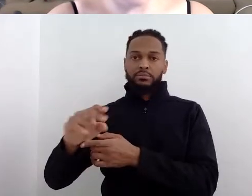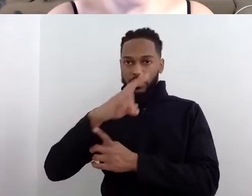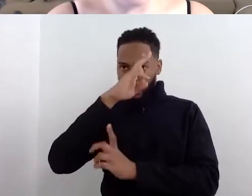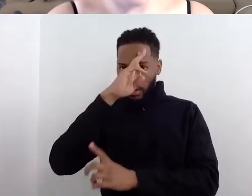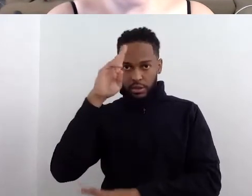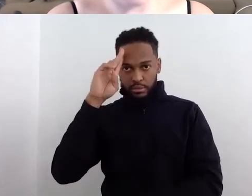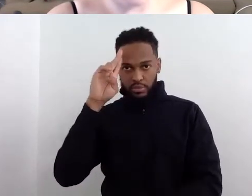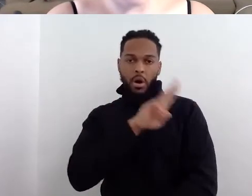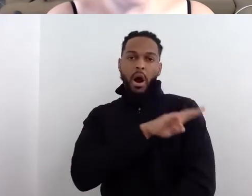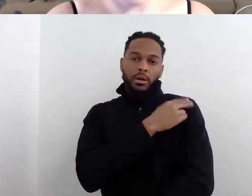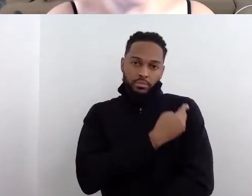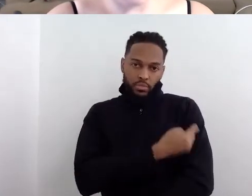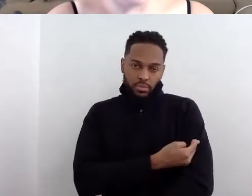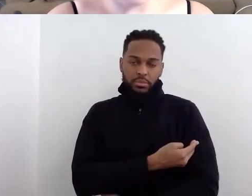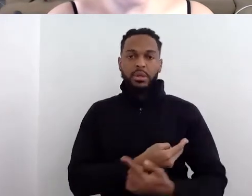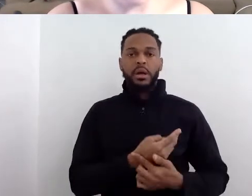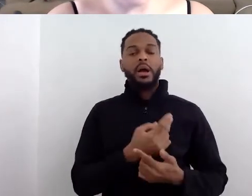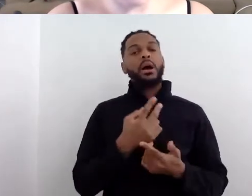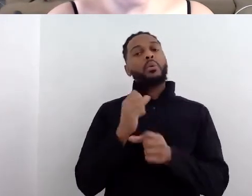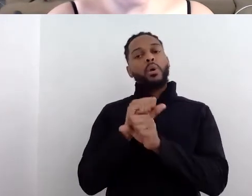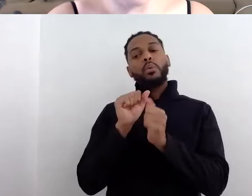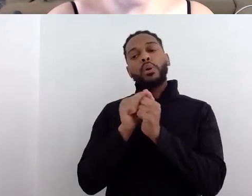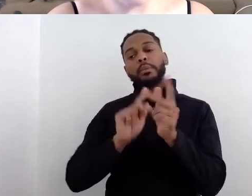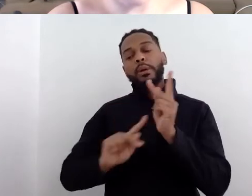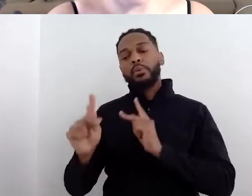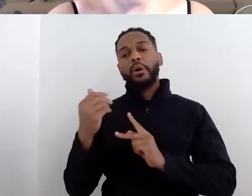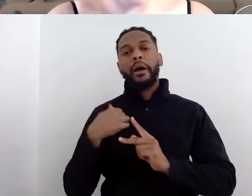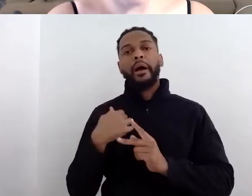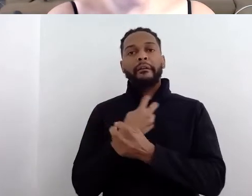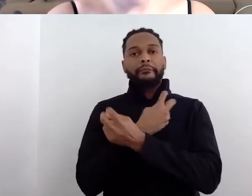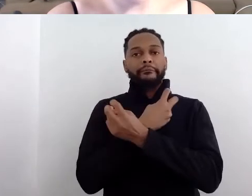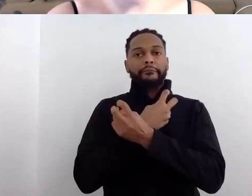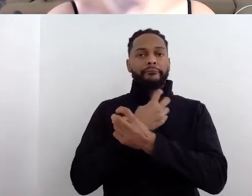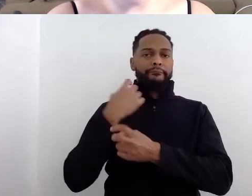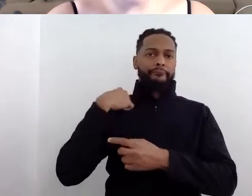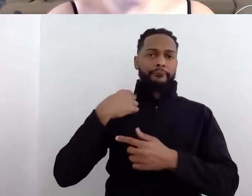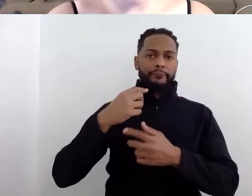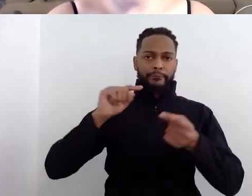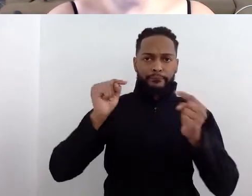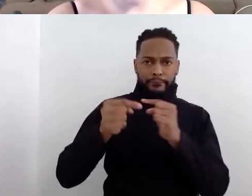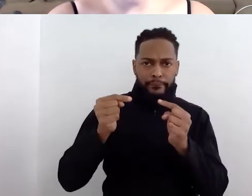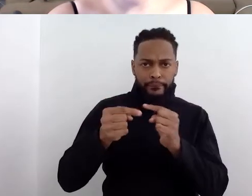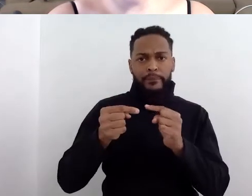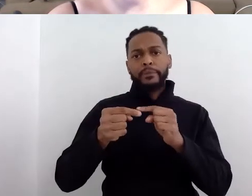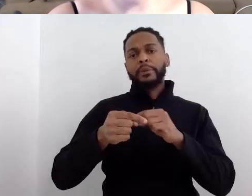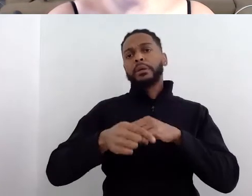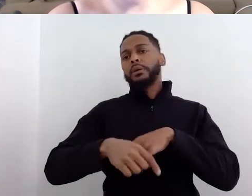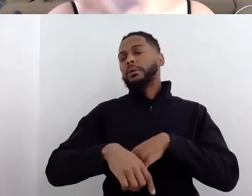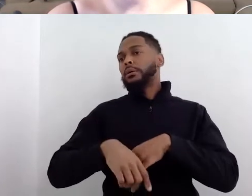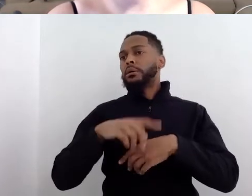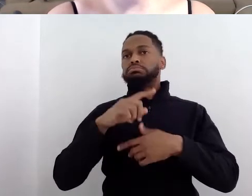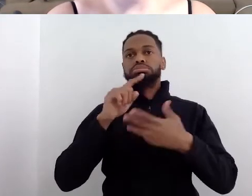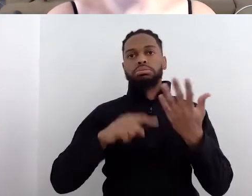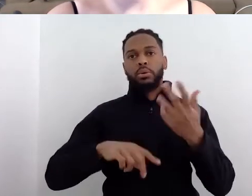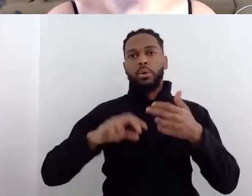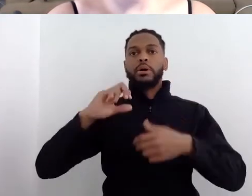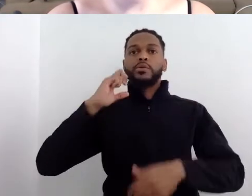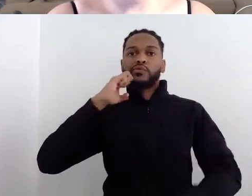or brain injury of any kind, I see all kinds of patients, mostly people with some kind of functional